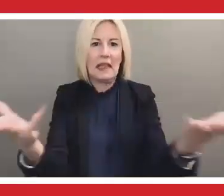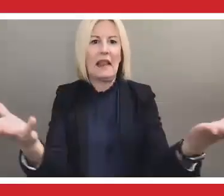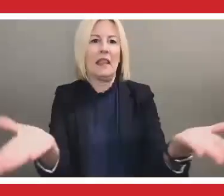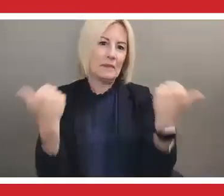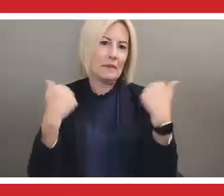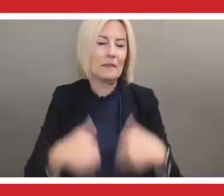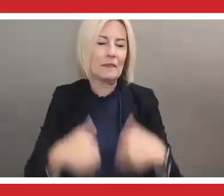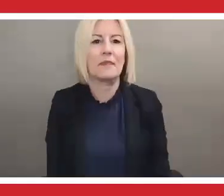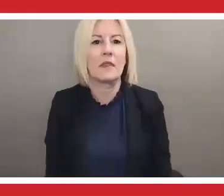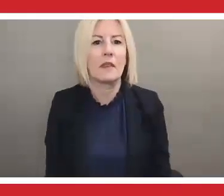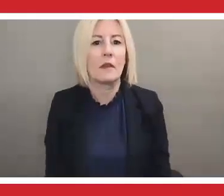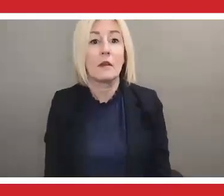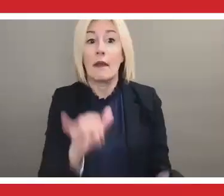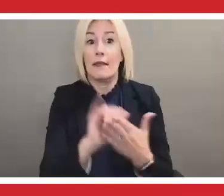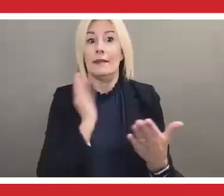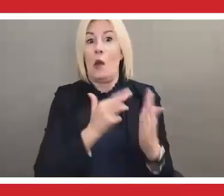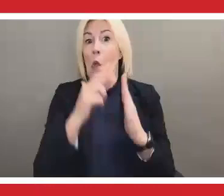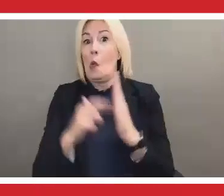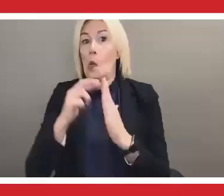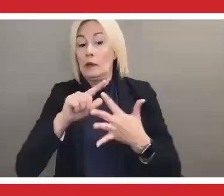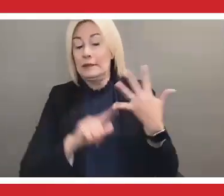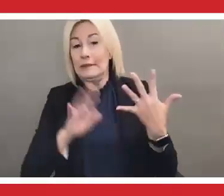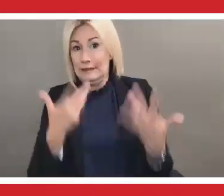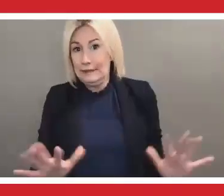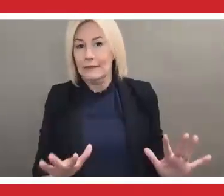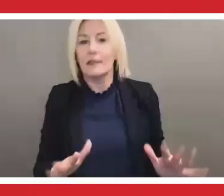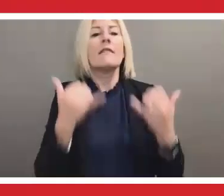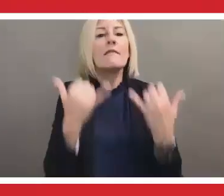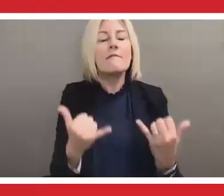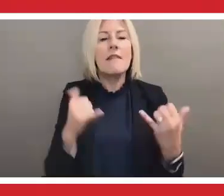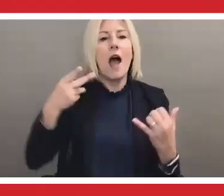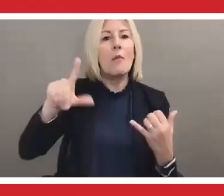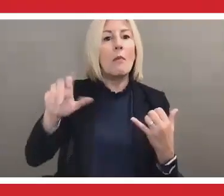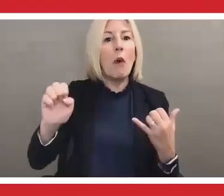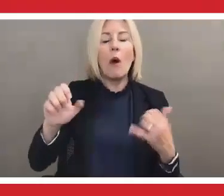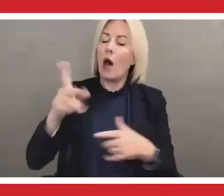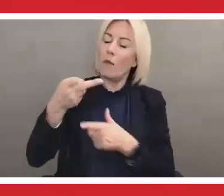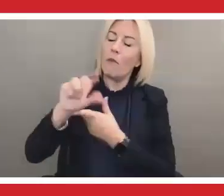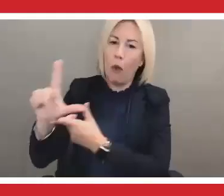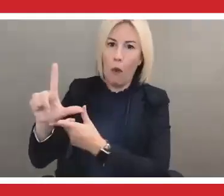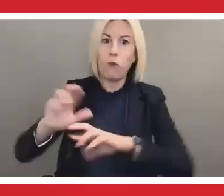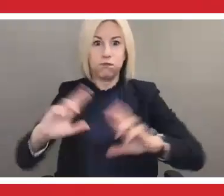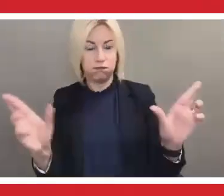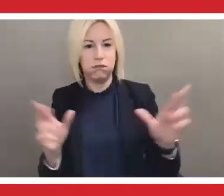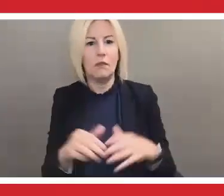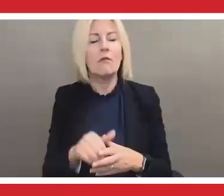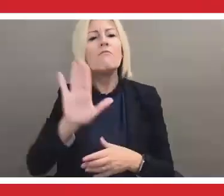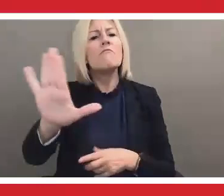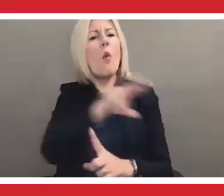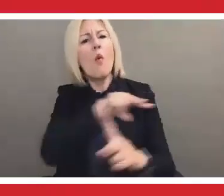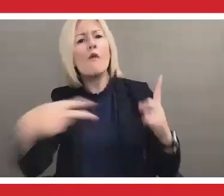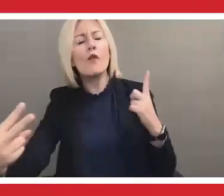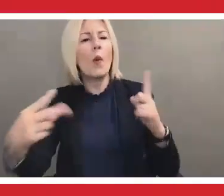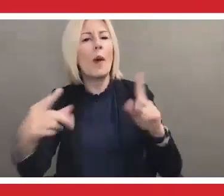our housekeeping done, and I'd like to begin now with a poll on Slido and get your views on the big topic